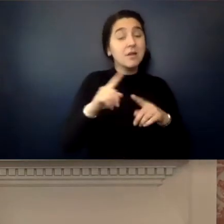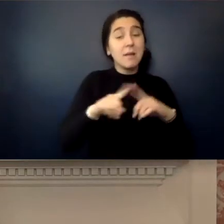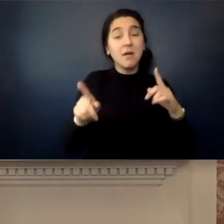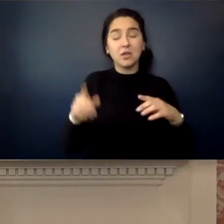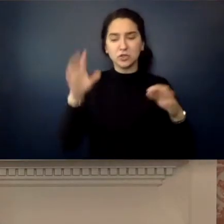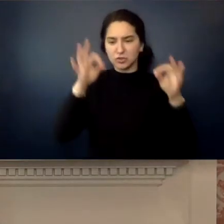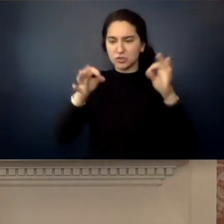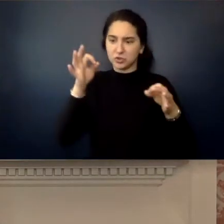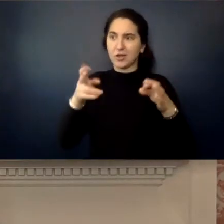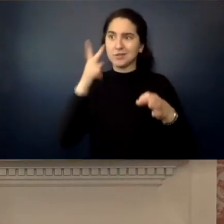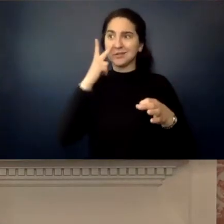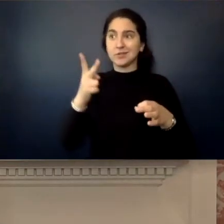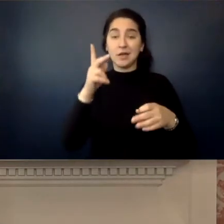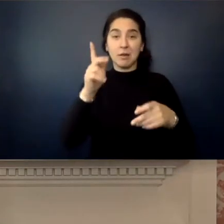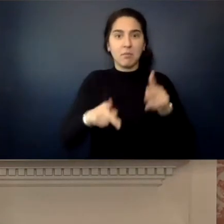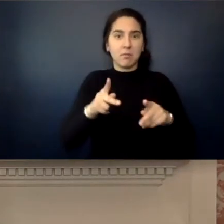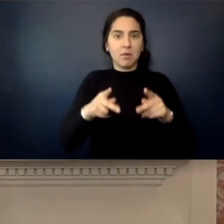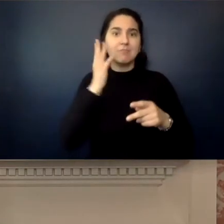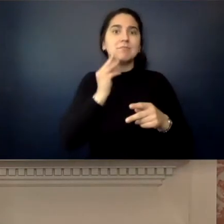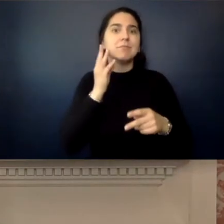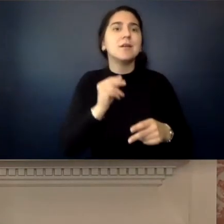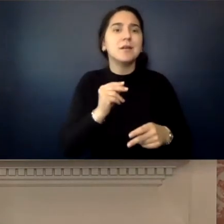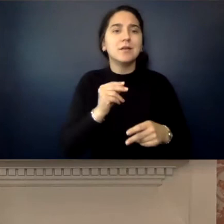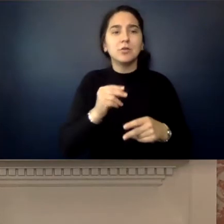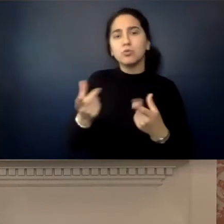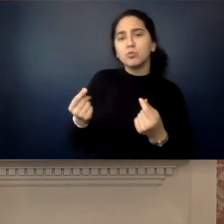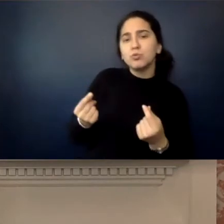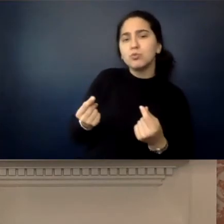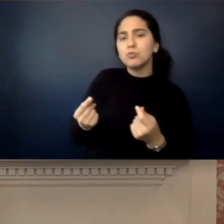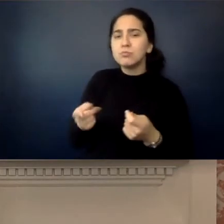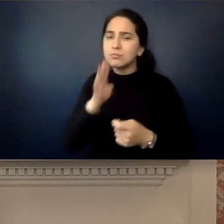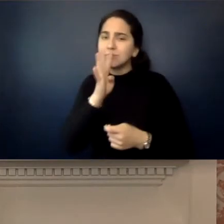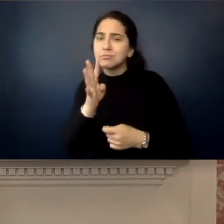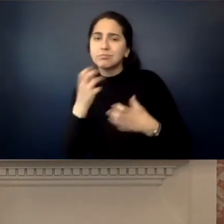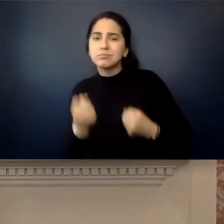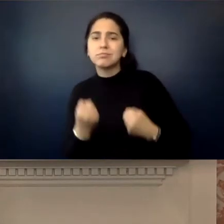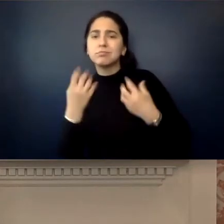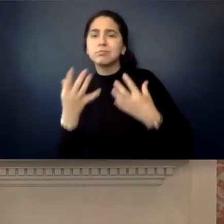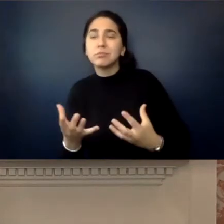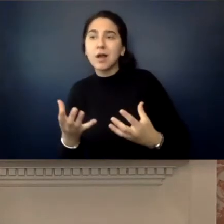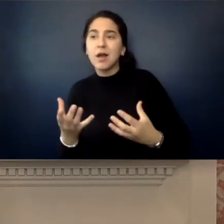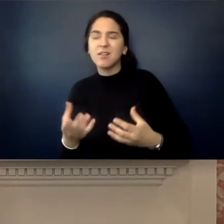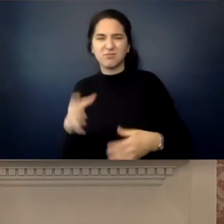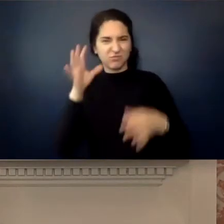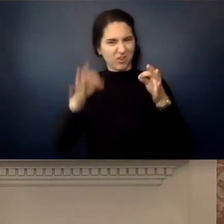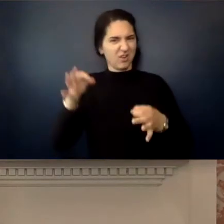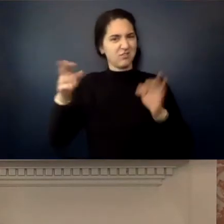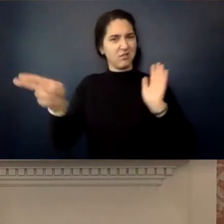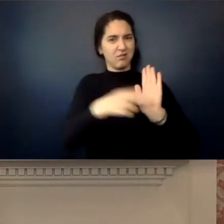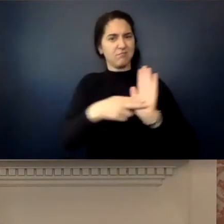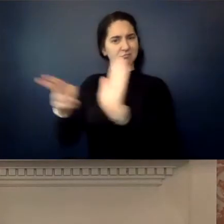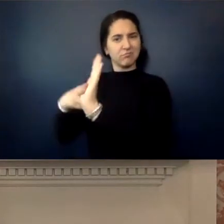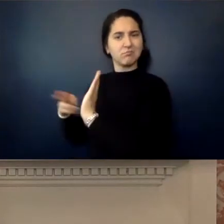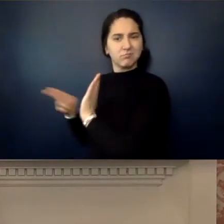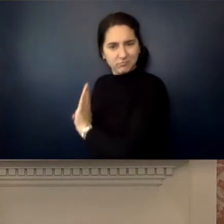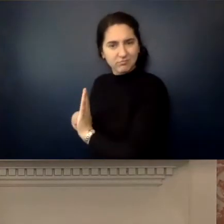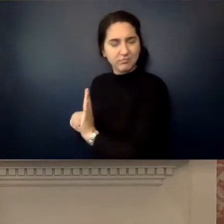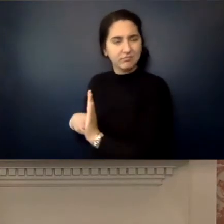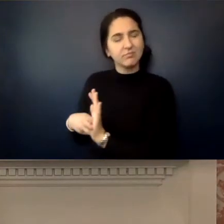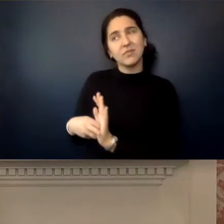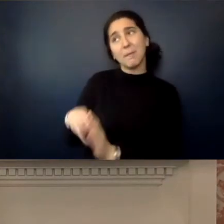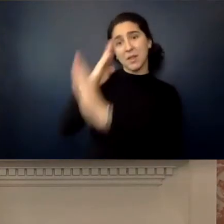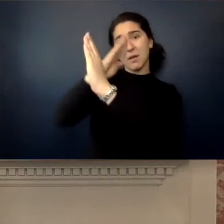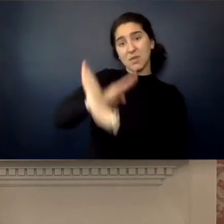we remain tempted to judge what other people do and say. Our judgments produce labels that we apply with